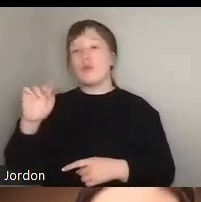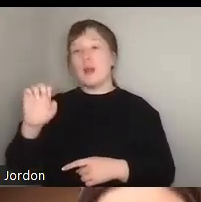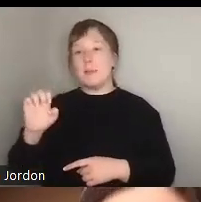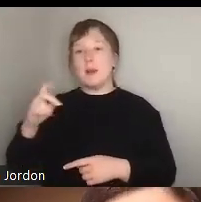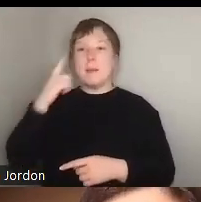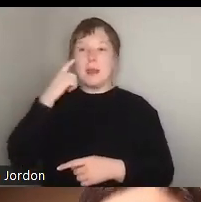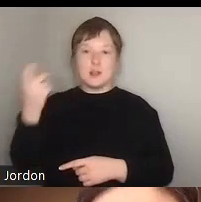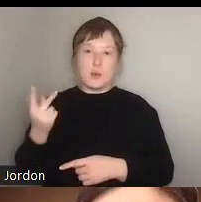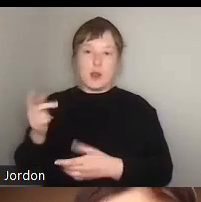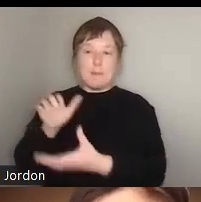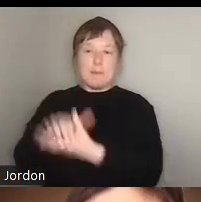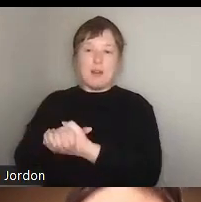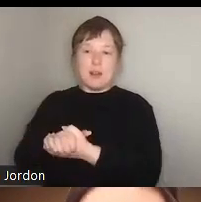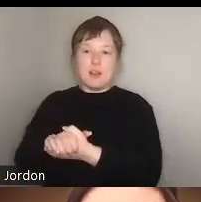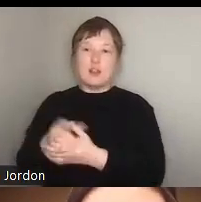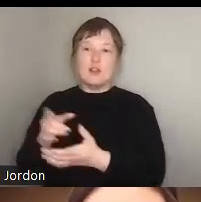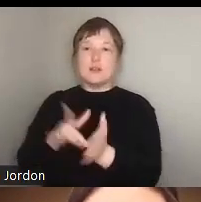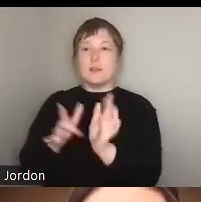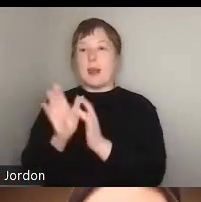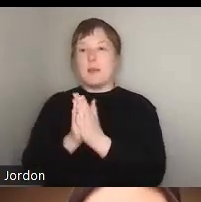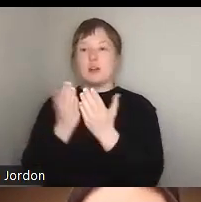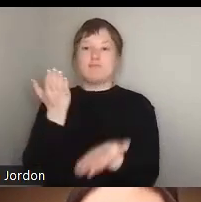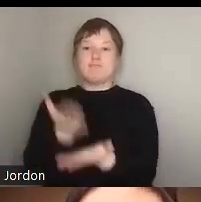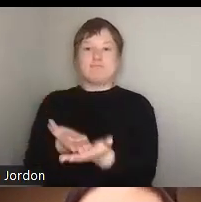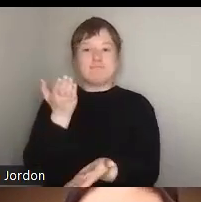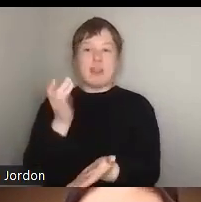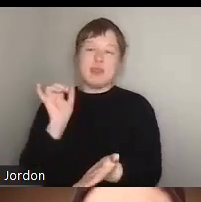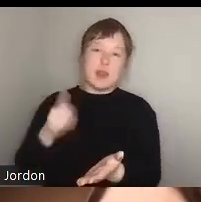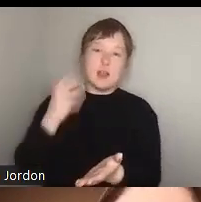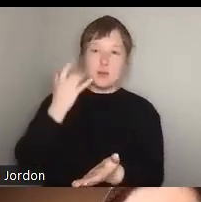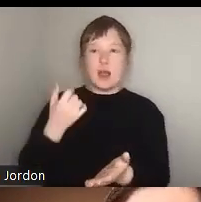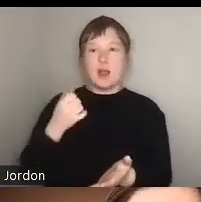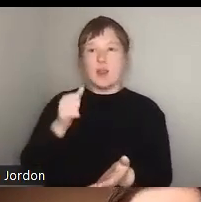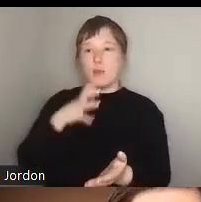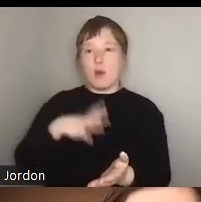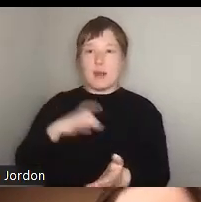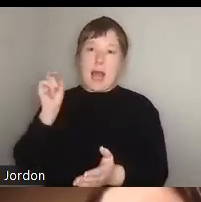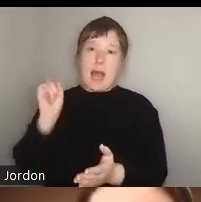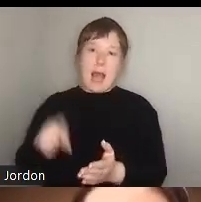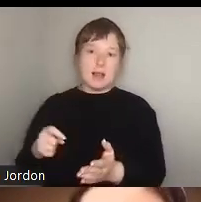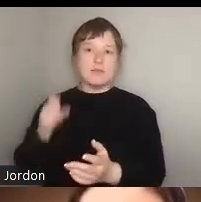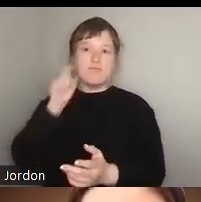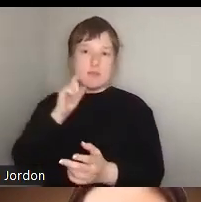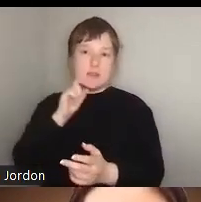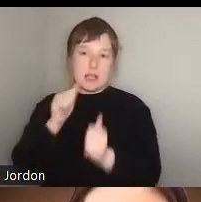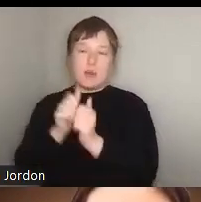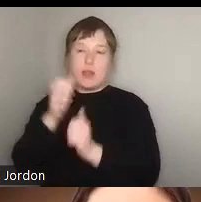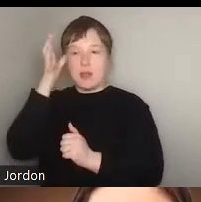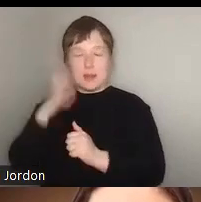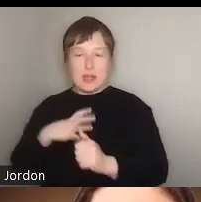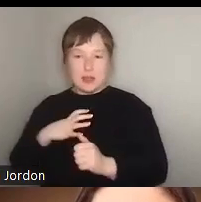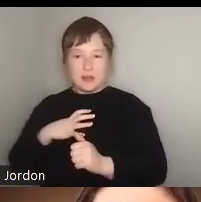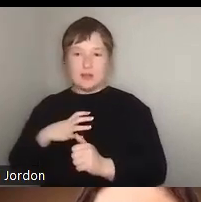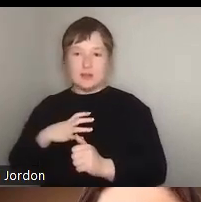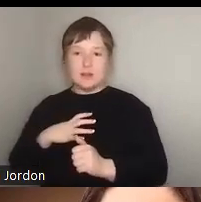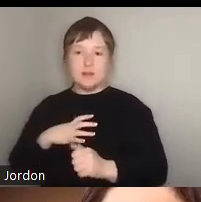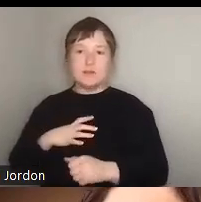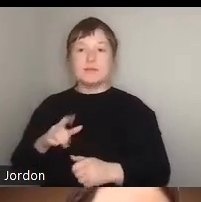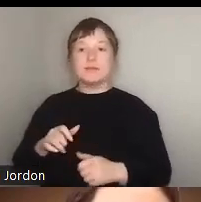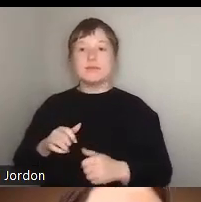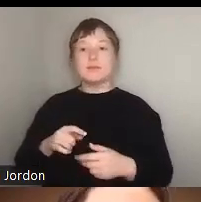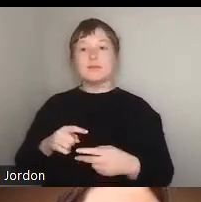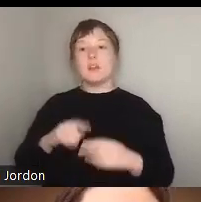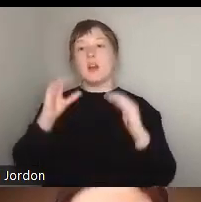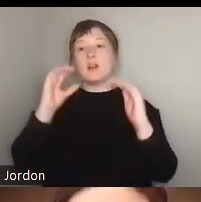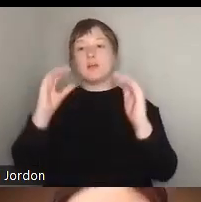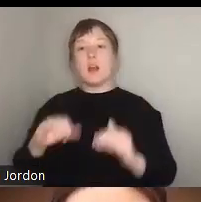used the Bible to try to justify, to say that that is something that the woman owes the man. Another example too, that is one that I've heard